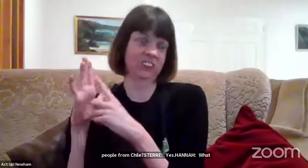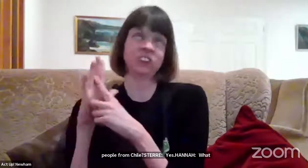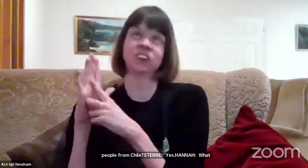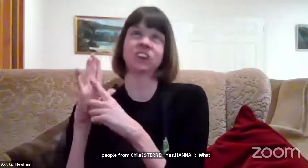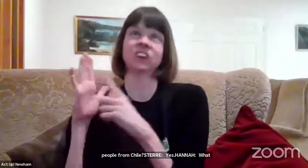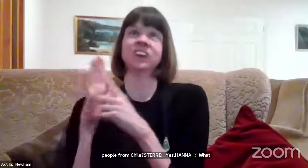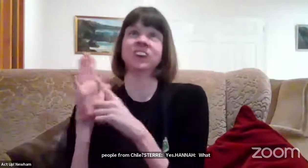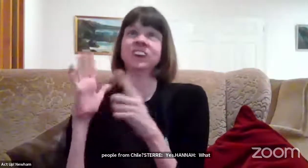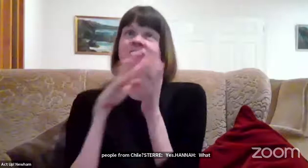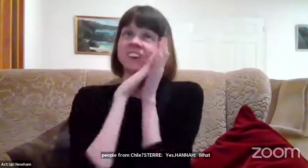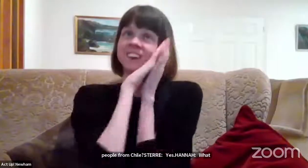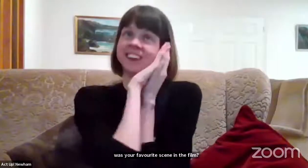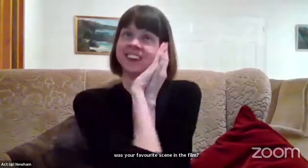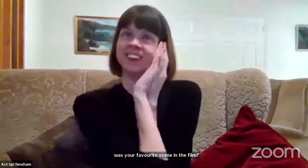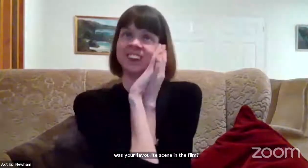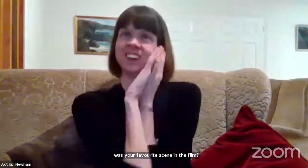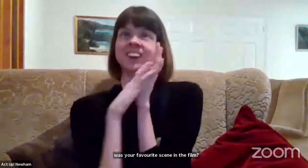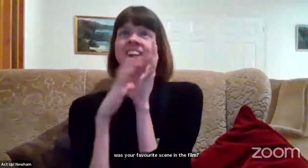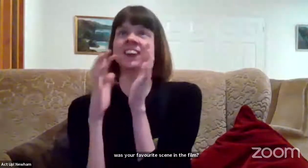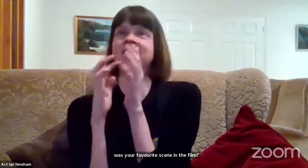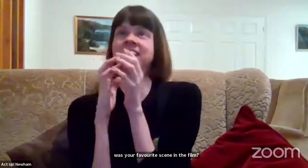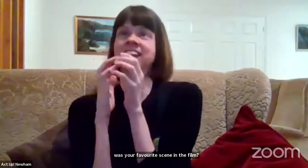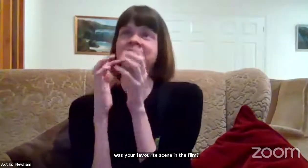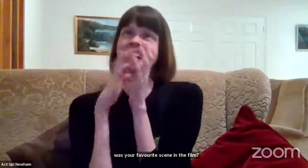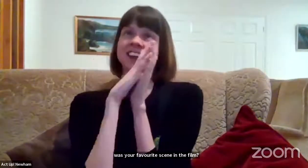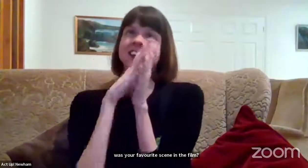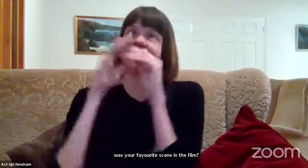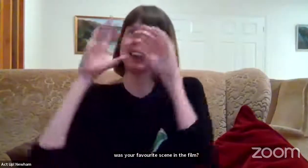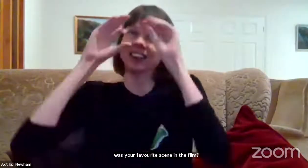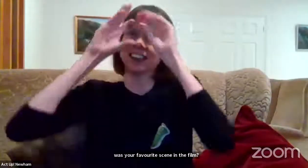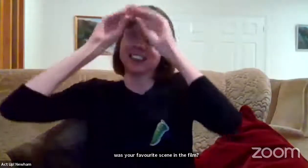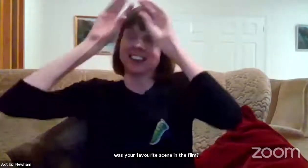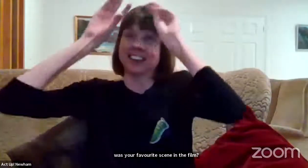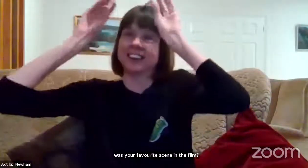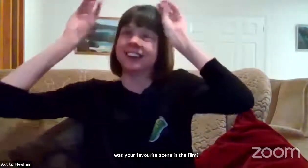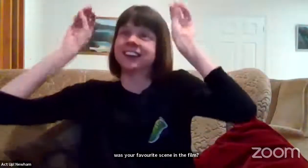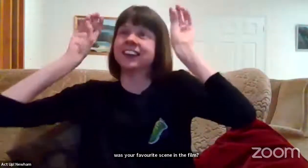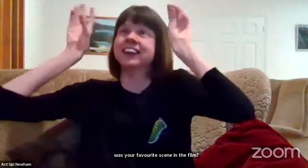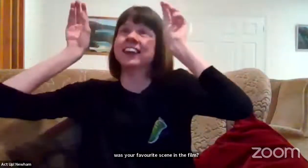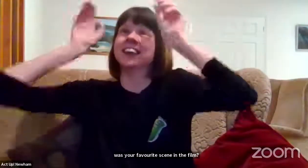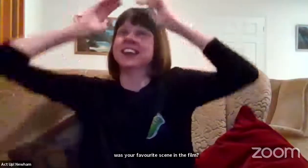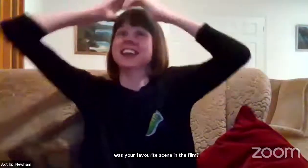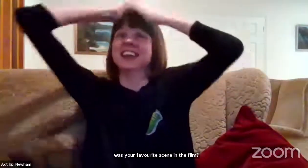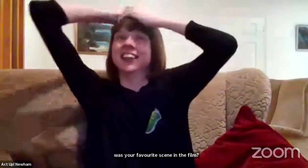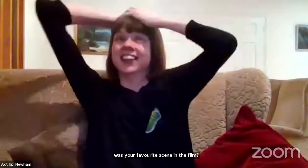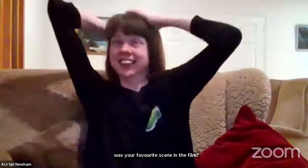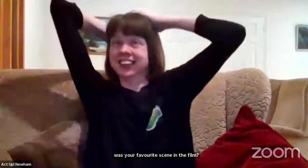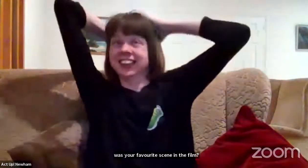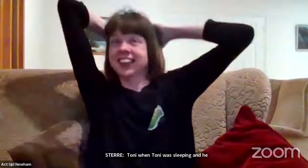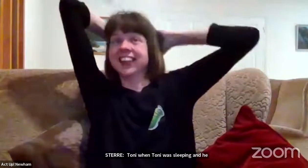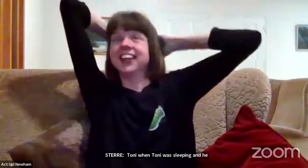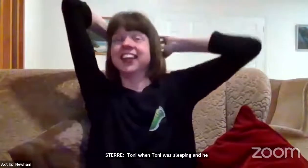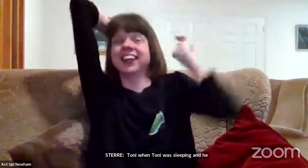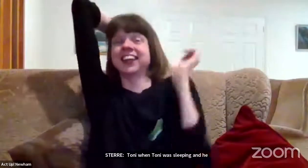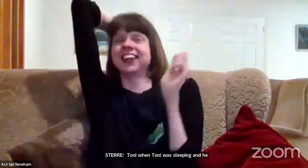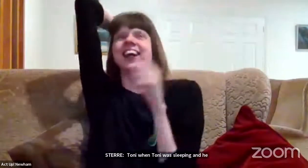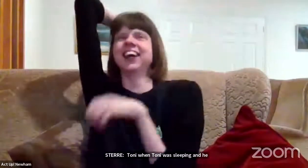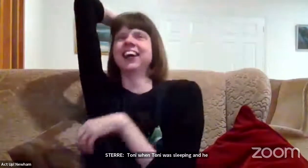So Toni, when Toni was sleeping and he wakes up, you like that bit at the